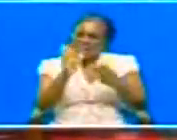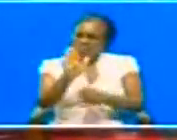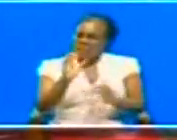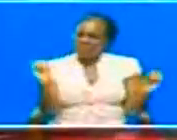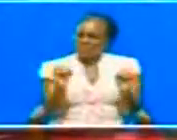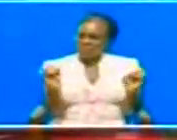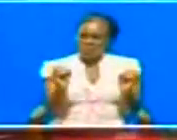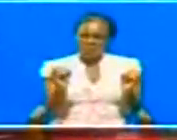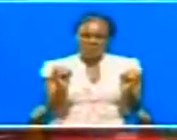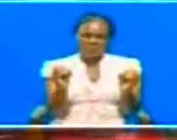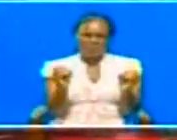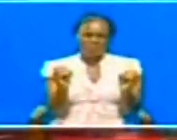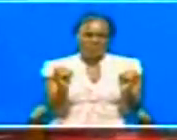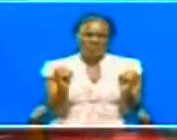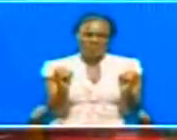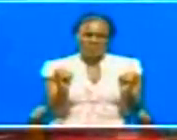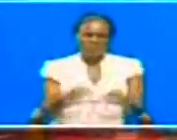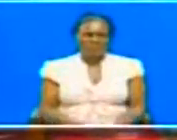that.